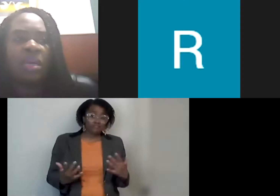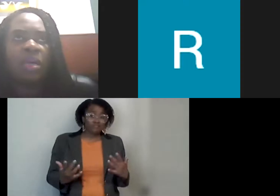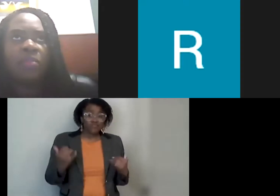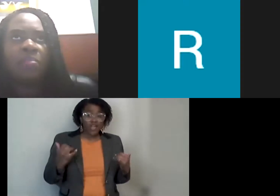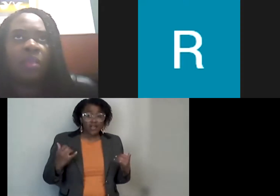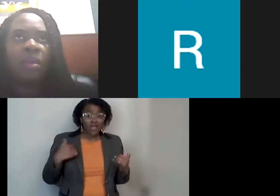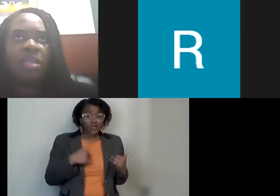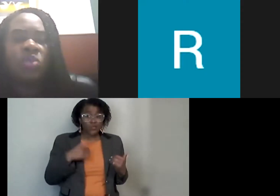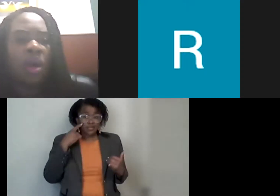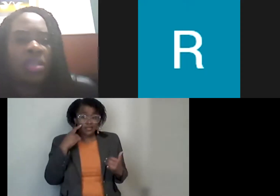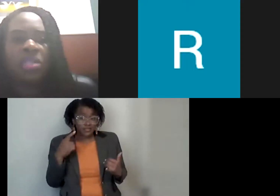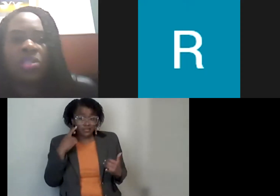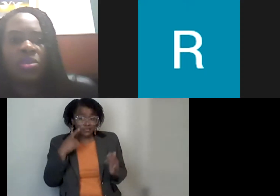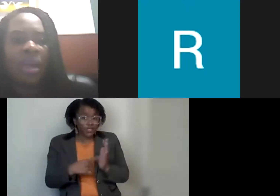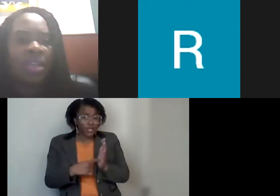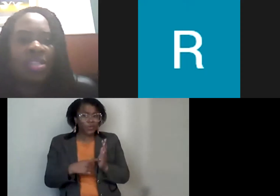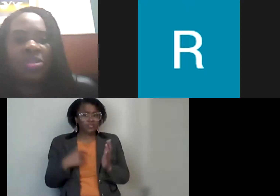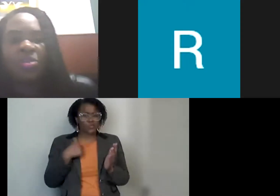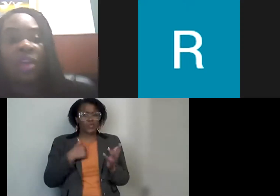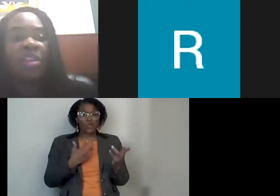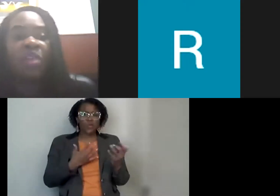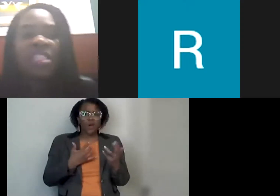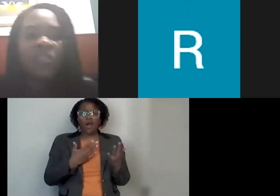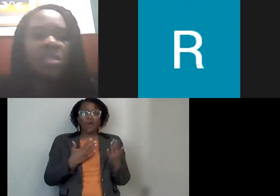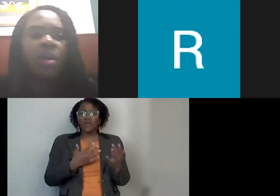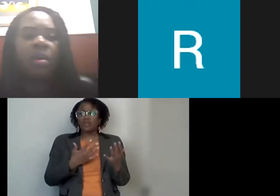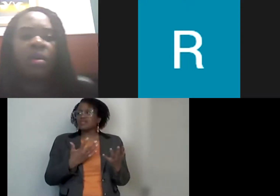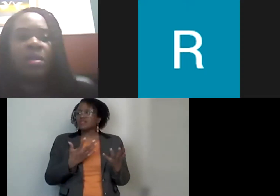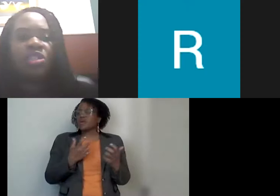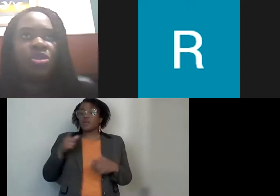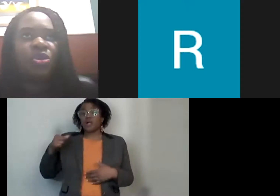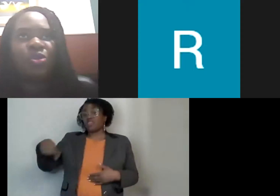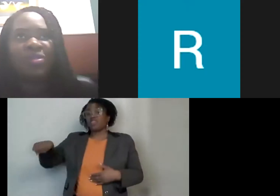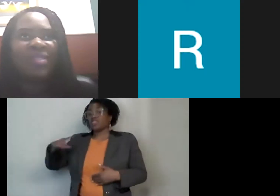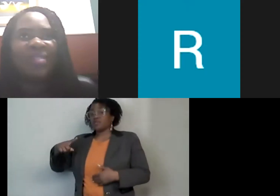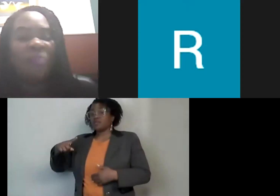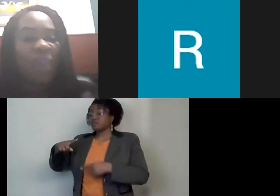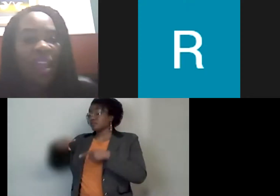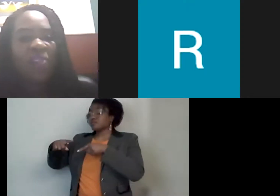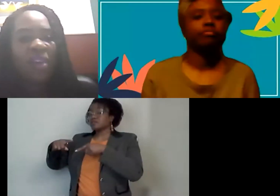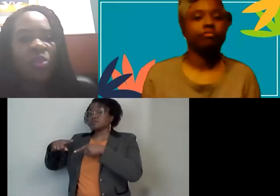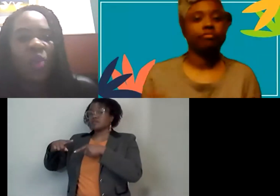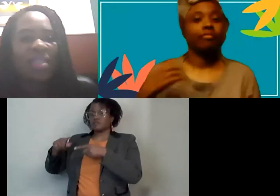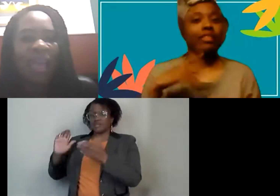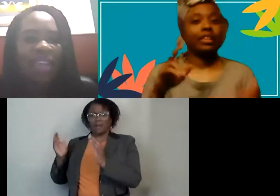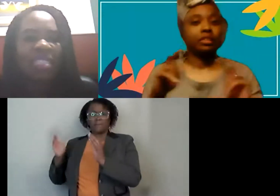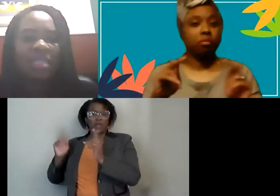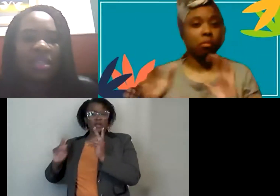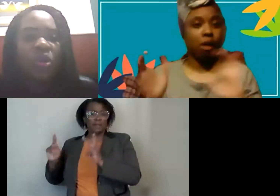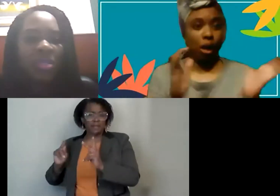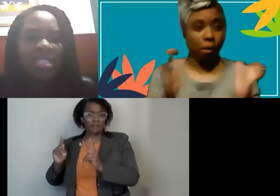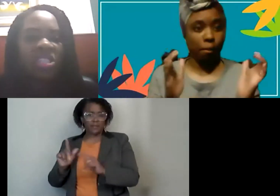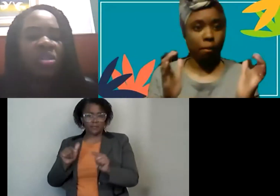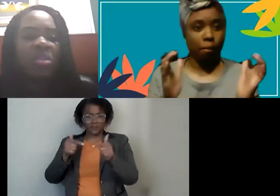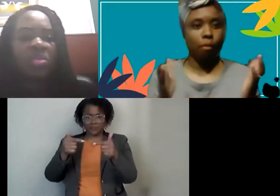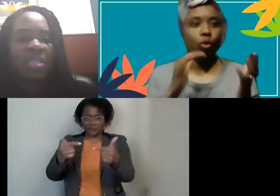this wanting to these folks are to compare folks,